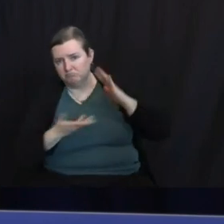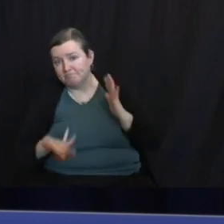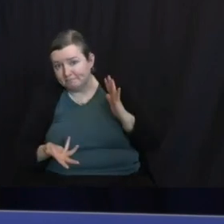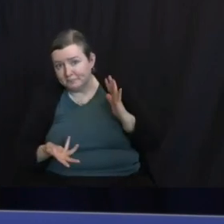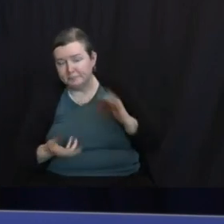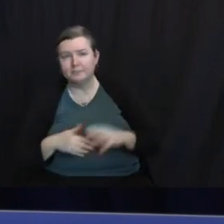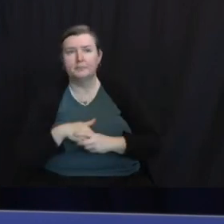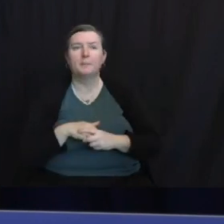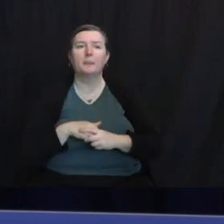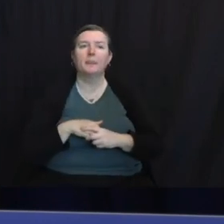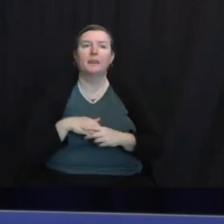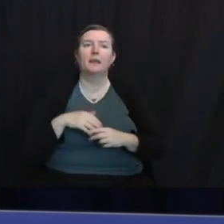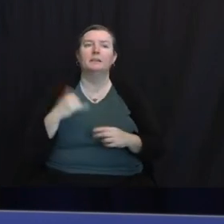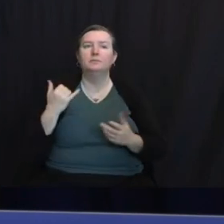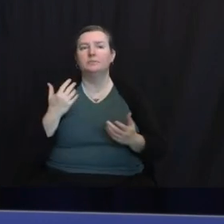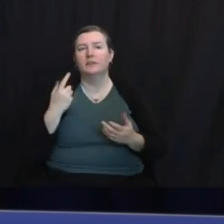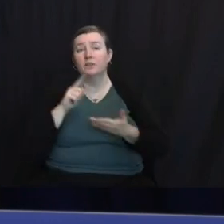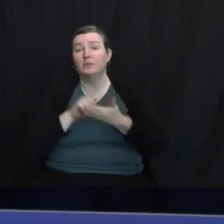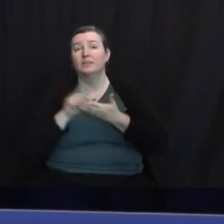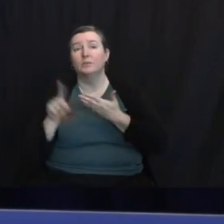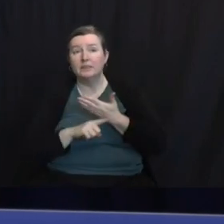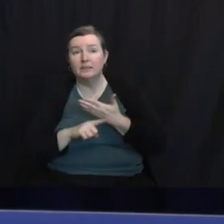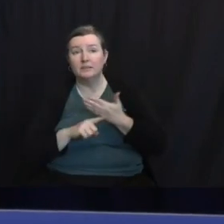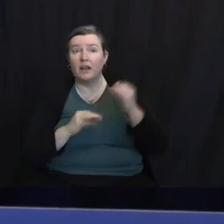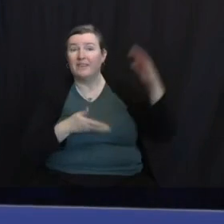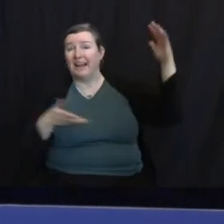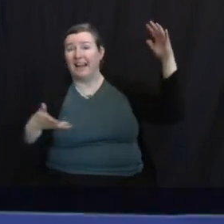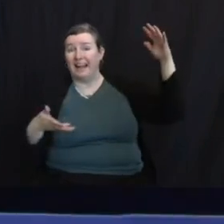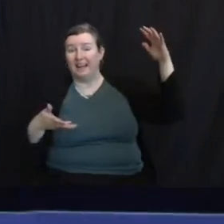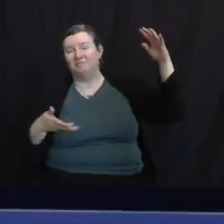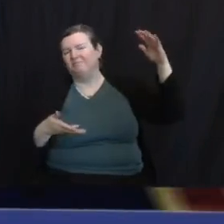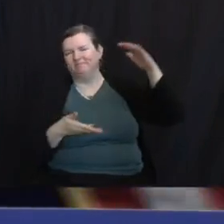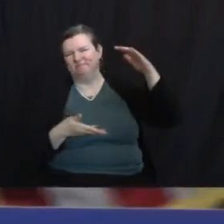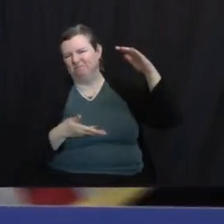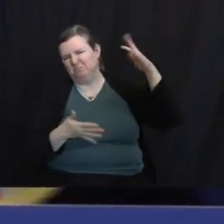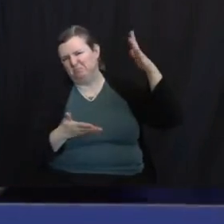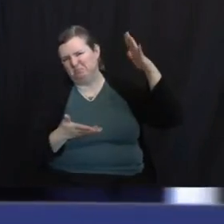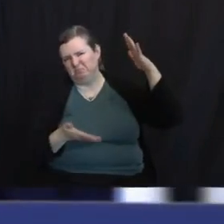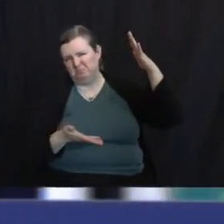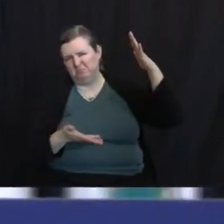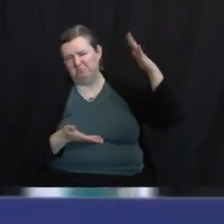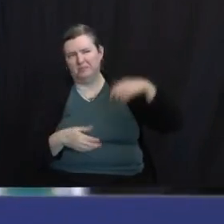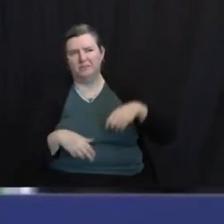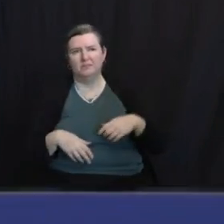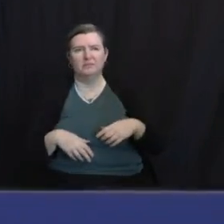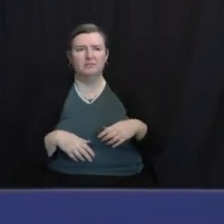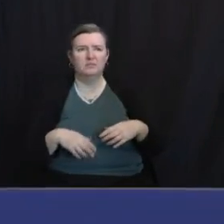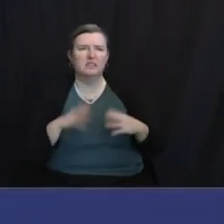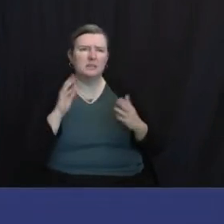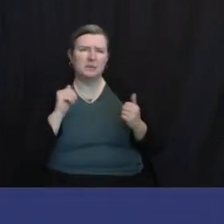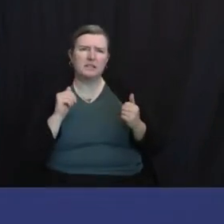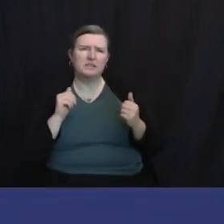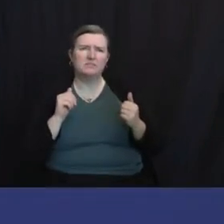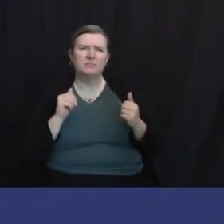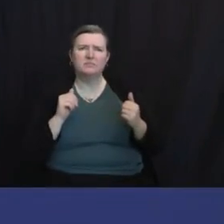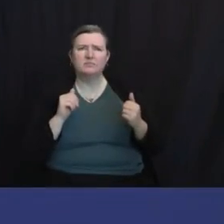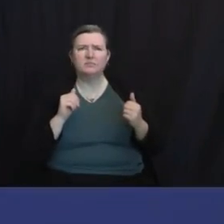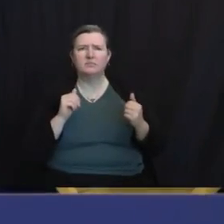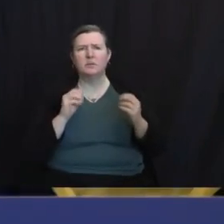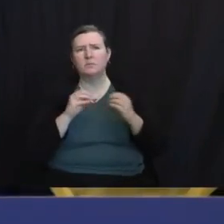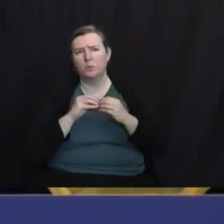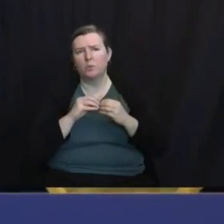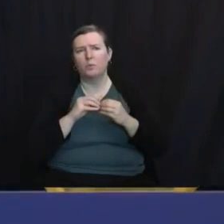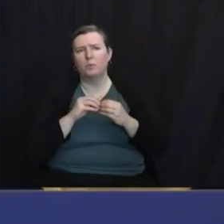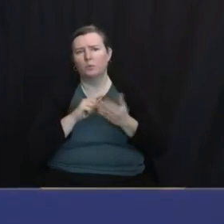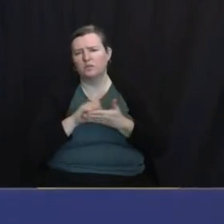modest. Yeah, we're not. And they're pointing toward bigger numbers beginning on the week of the 29th, but I don't think we have them. Don't have the numbers. So it